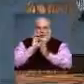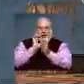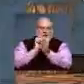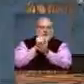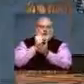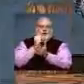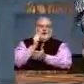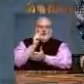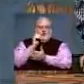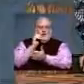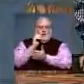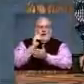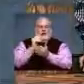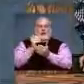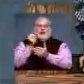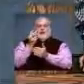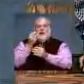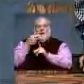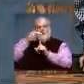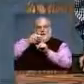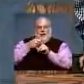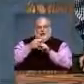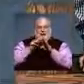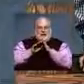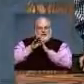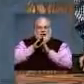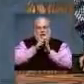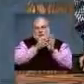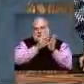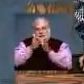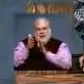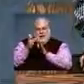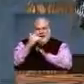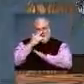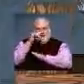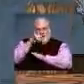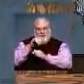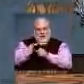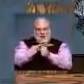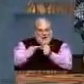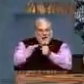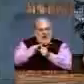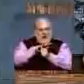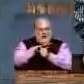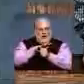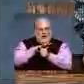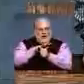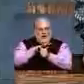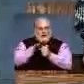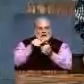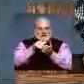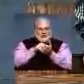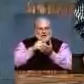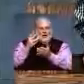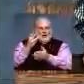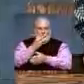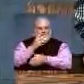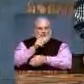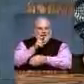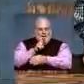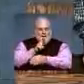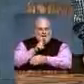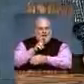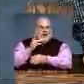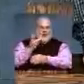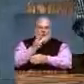opportunity to take the next 12 months and develop a plan for this area of Central West Little Rock.